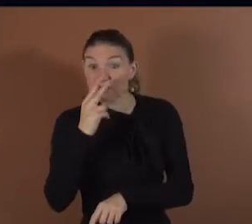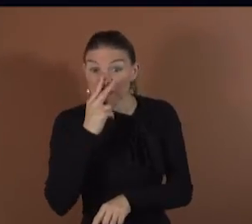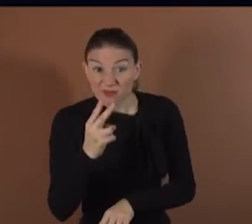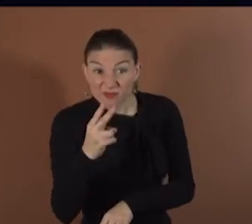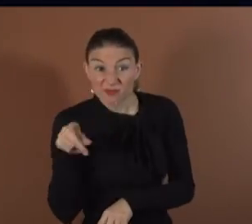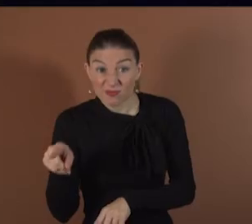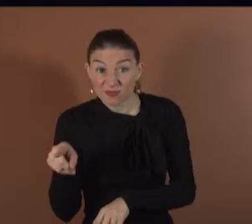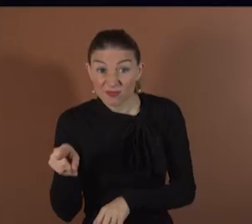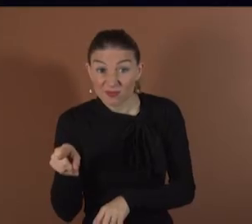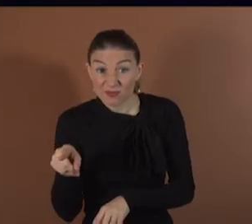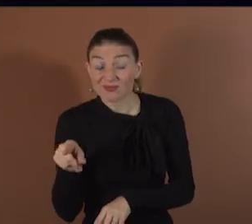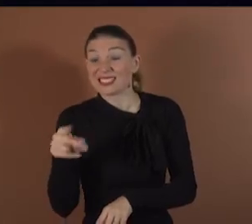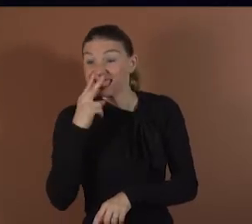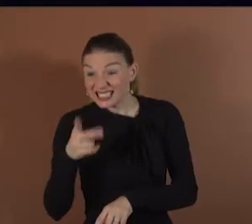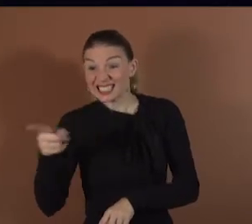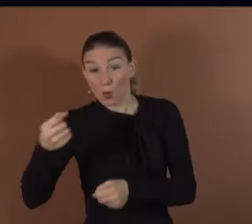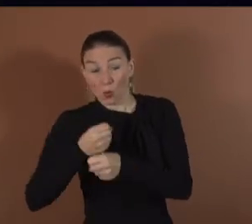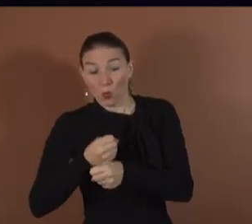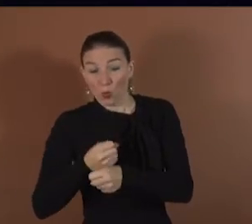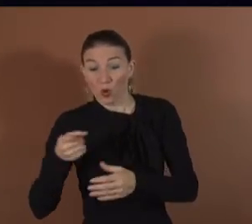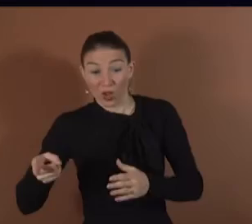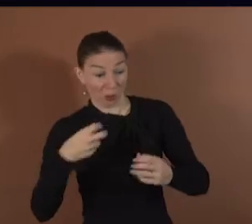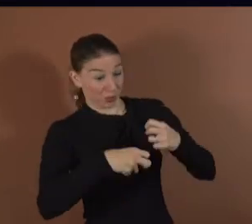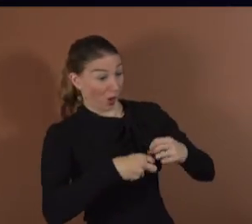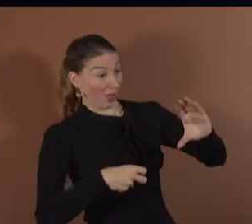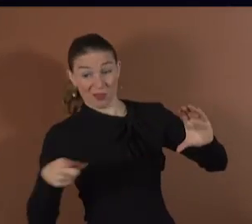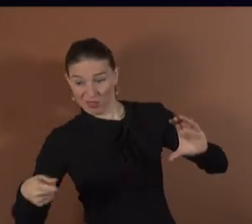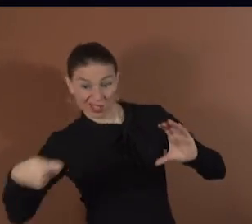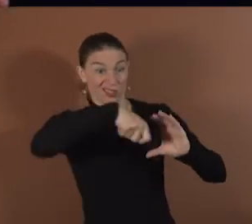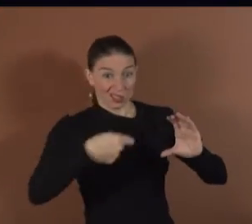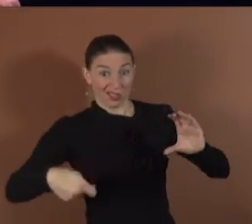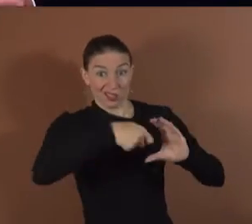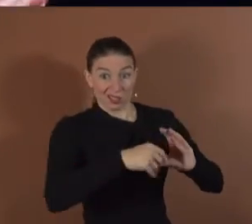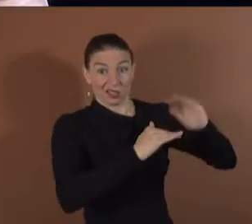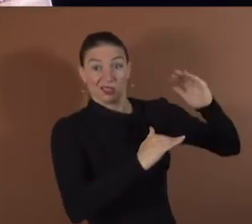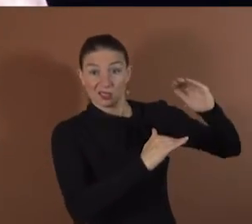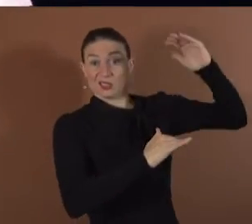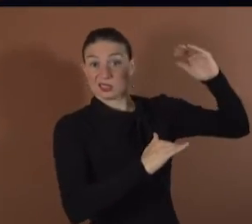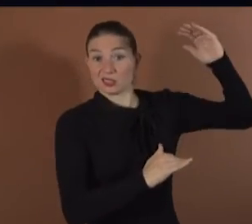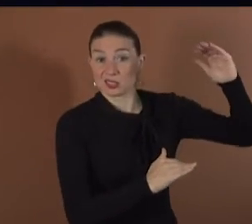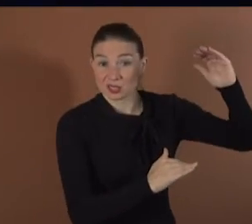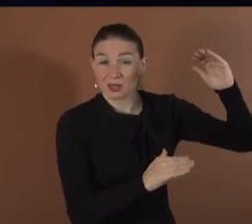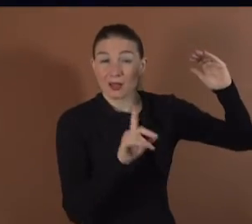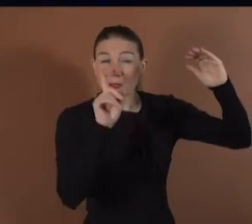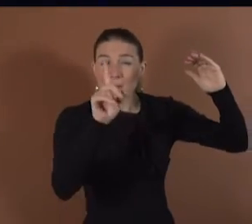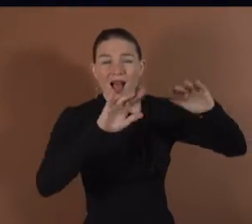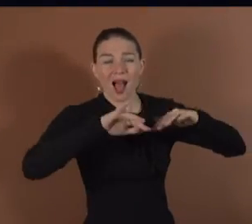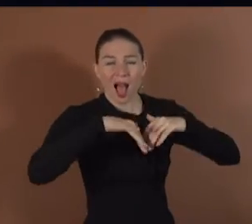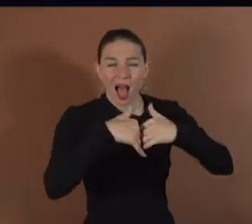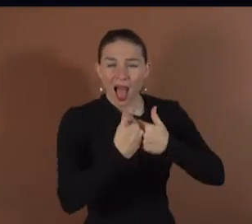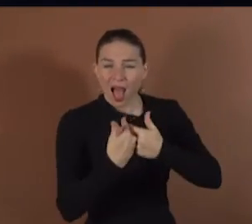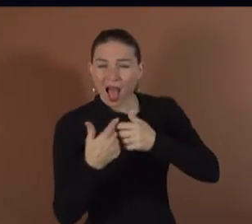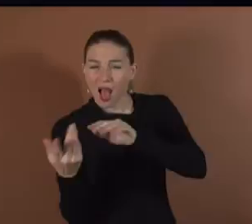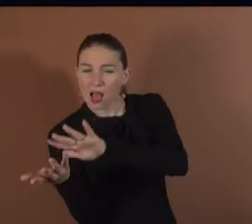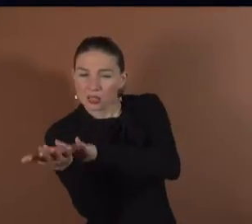is contributing to the problem. However, their willingness to change at the pace that we need them and to transition away